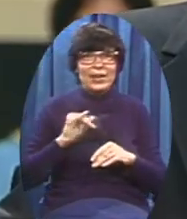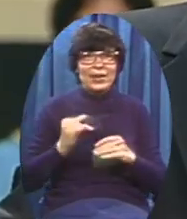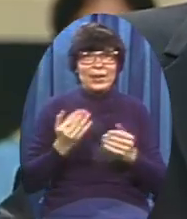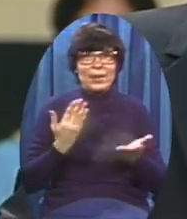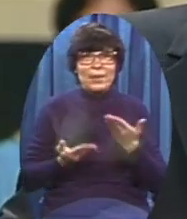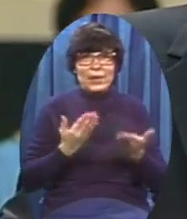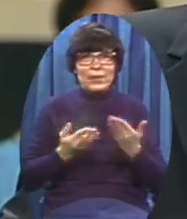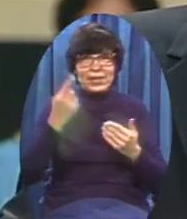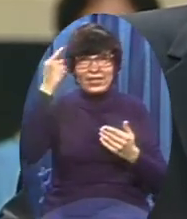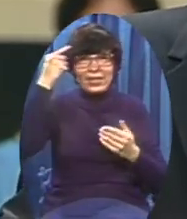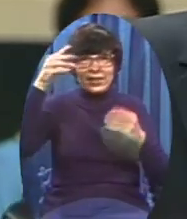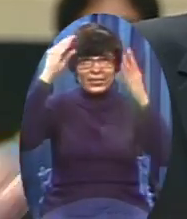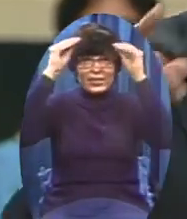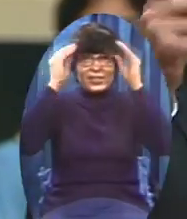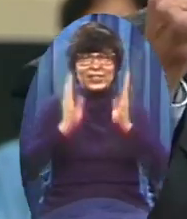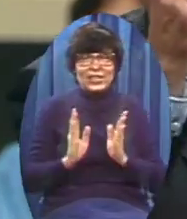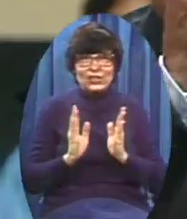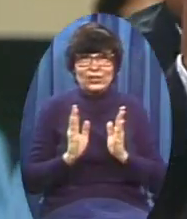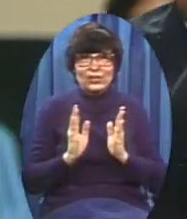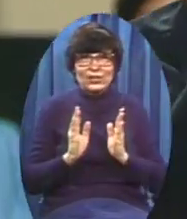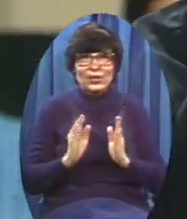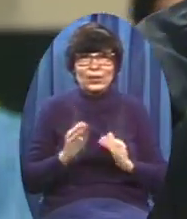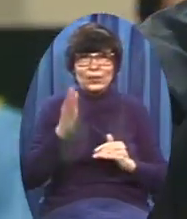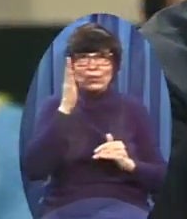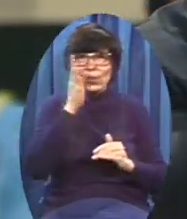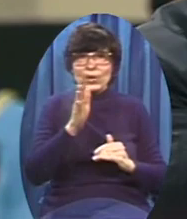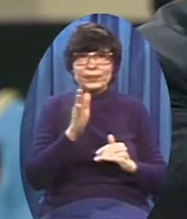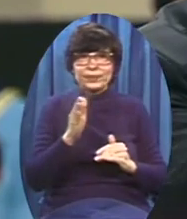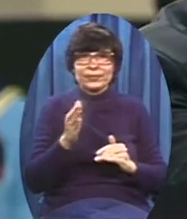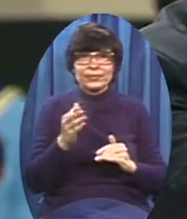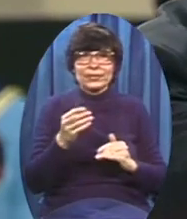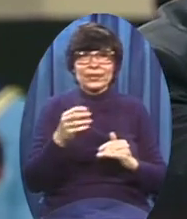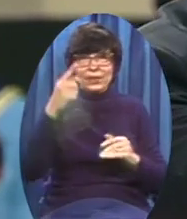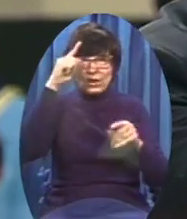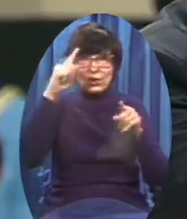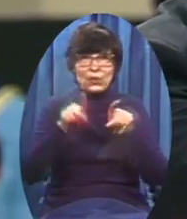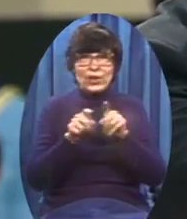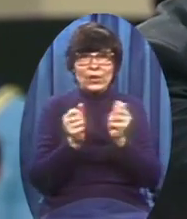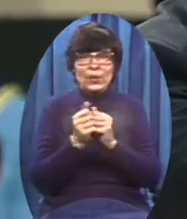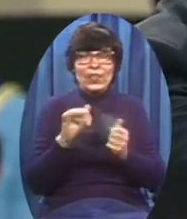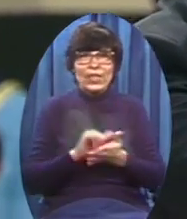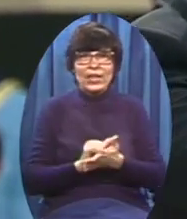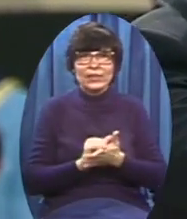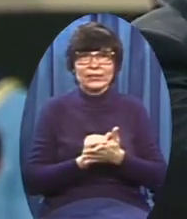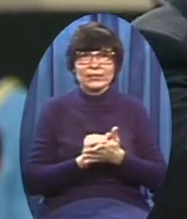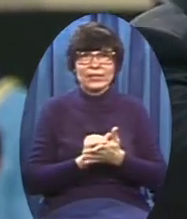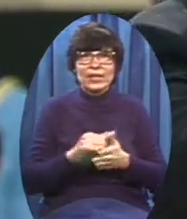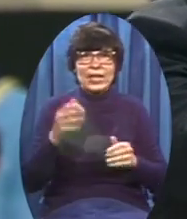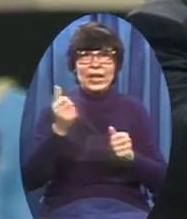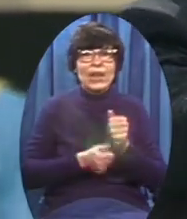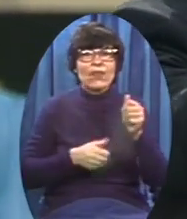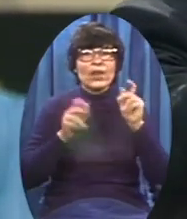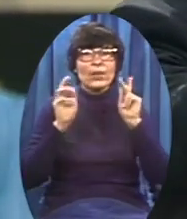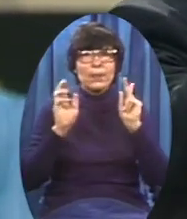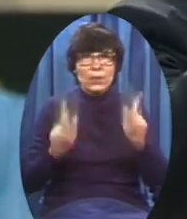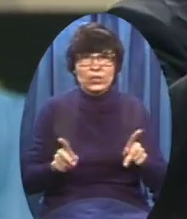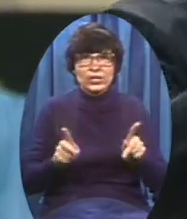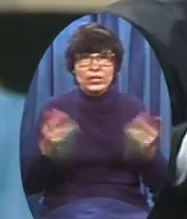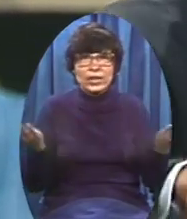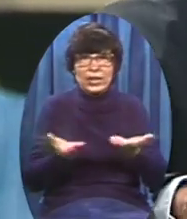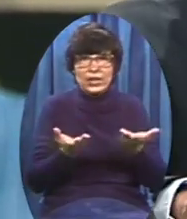But now, what do you think? First of all, every last one of us in this house, including the